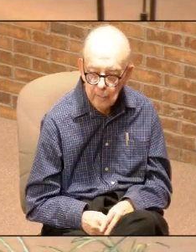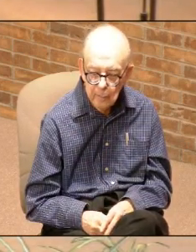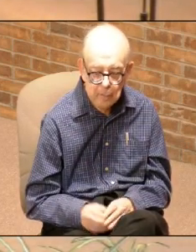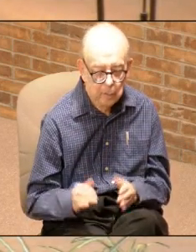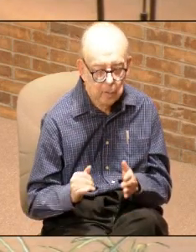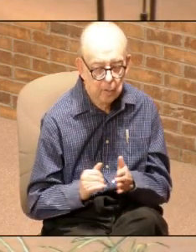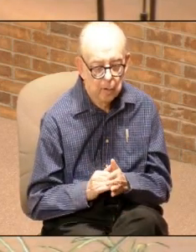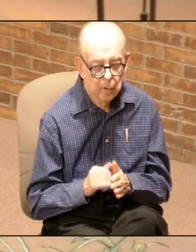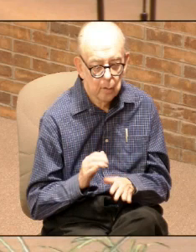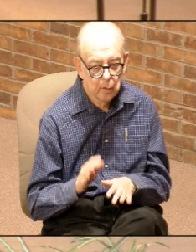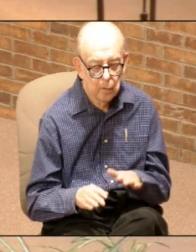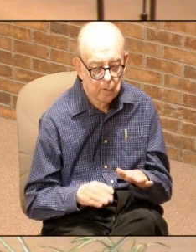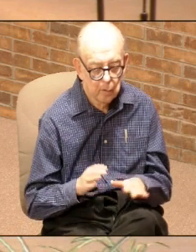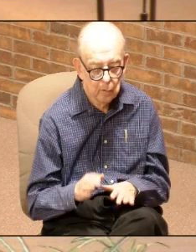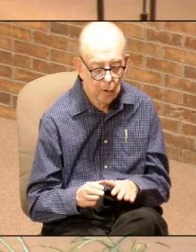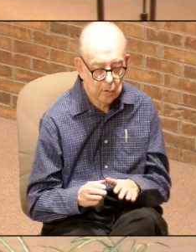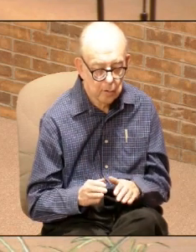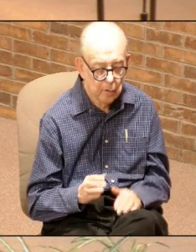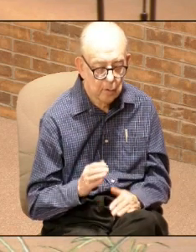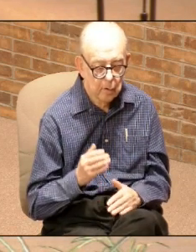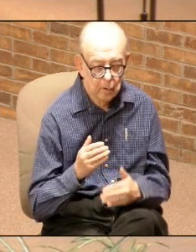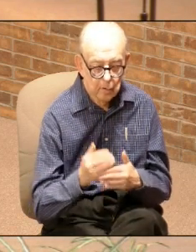And that is to walk forward.